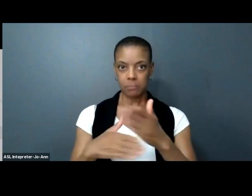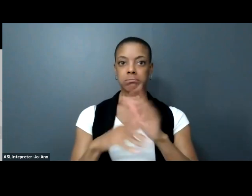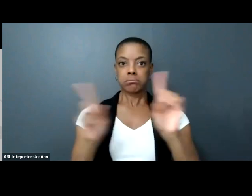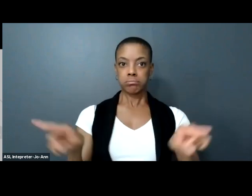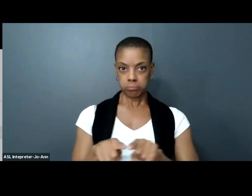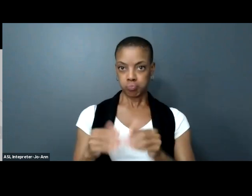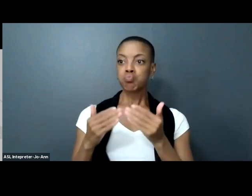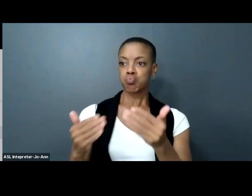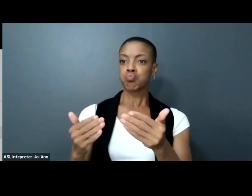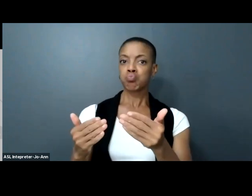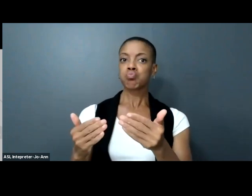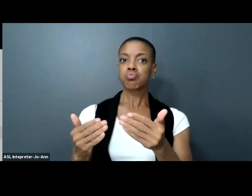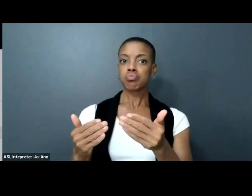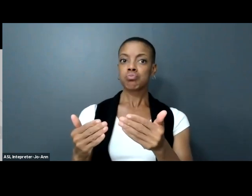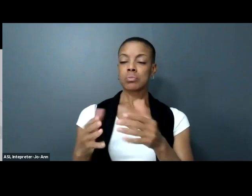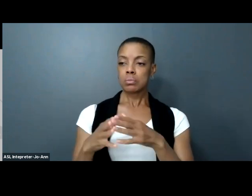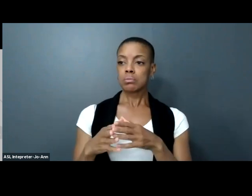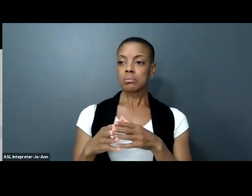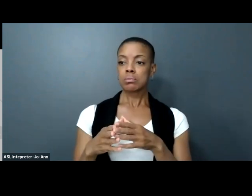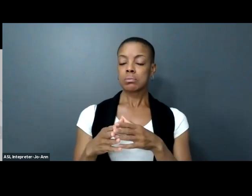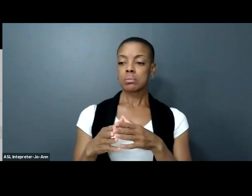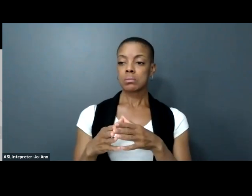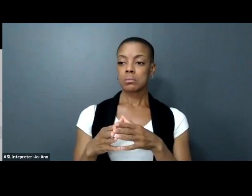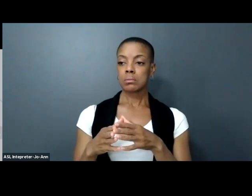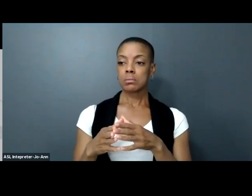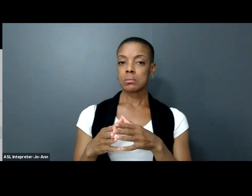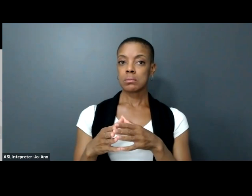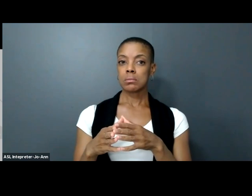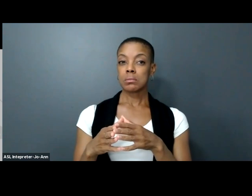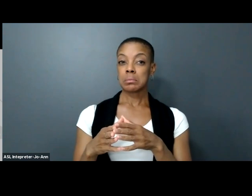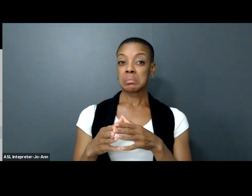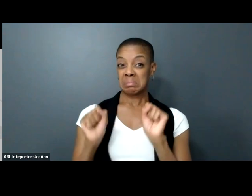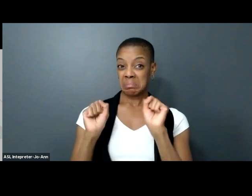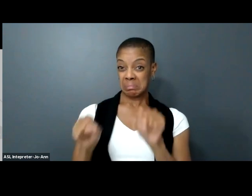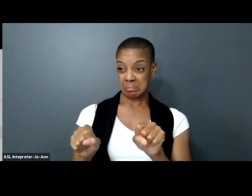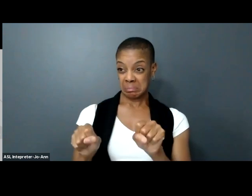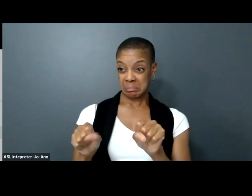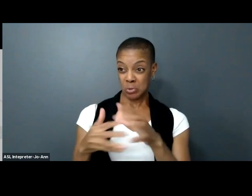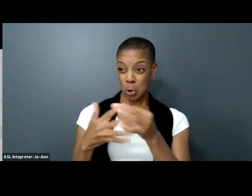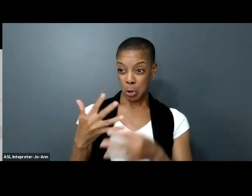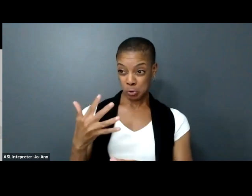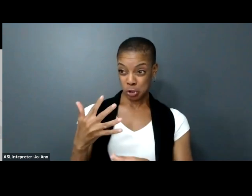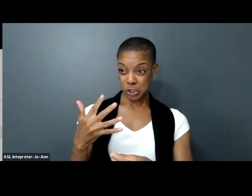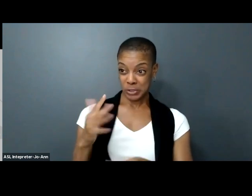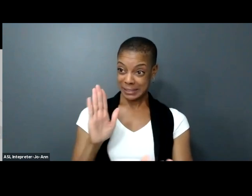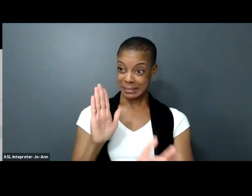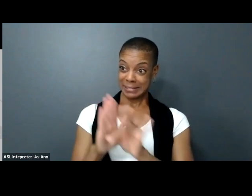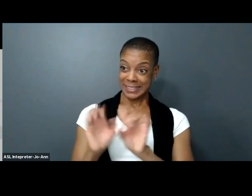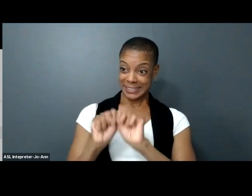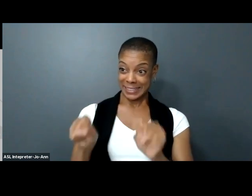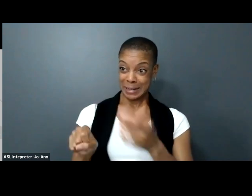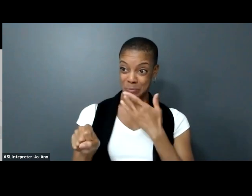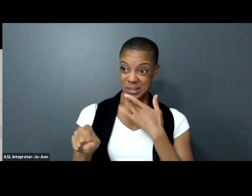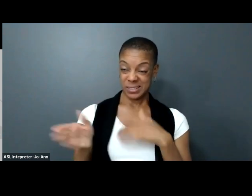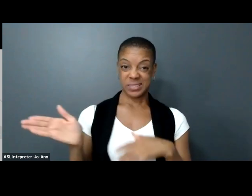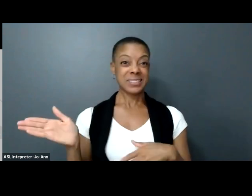ahead and go into that panel really quickly and just see if that gives you that option there. It does, but I'm